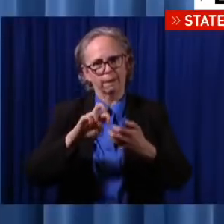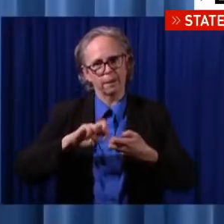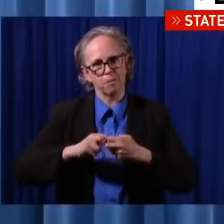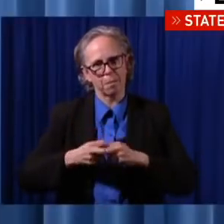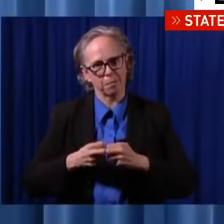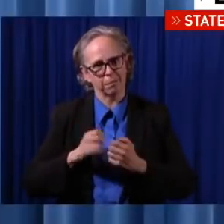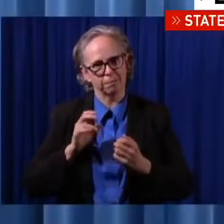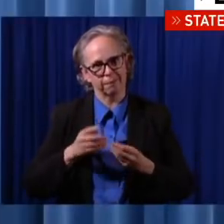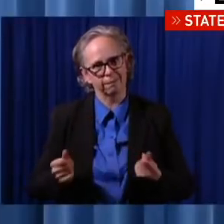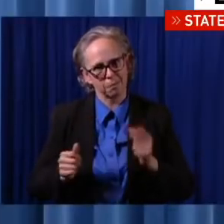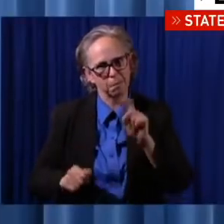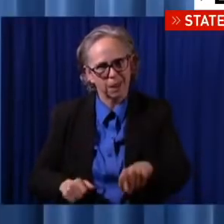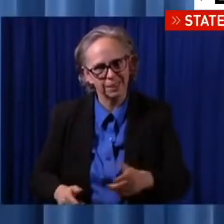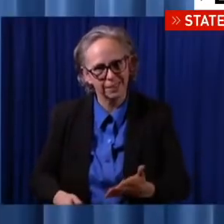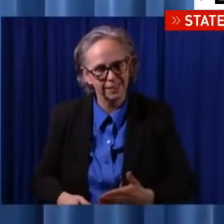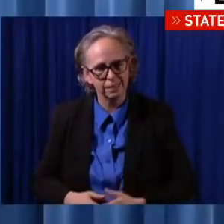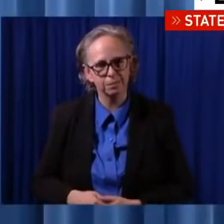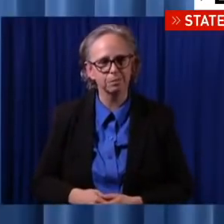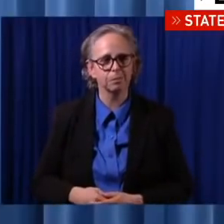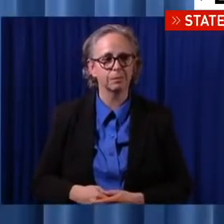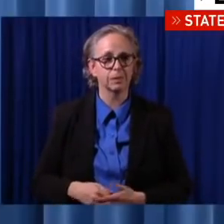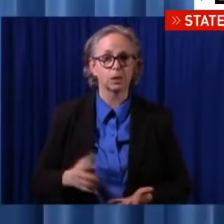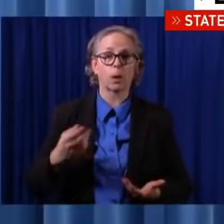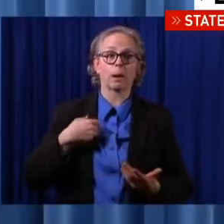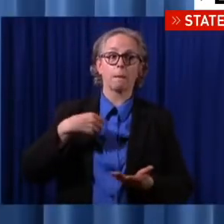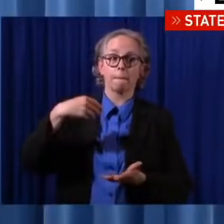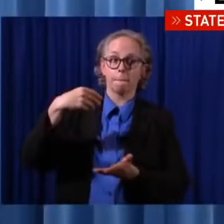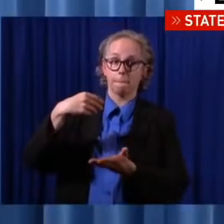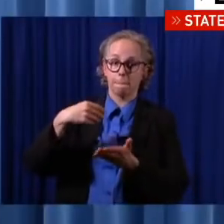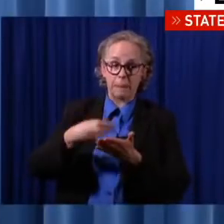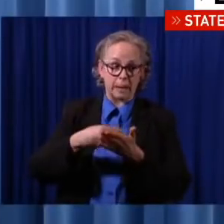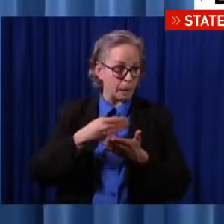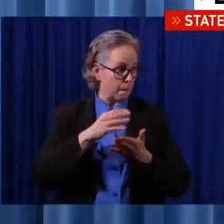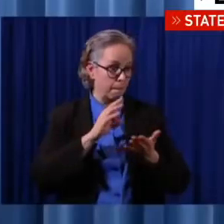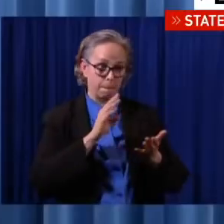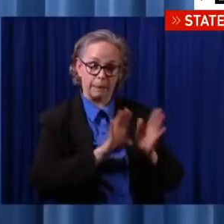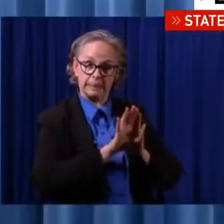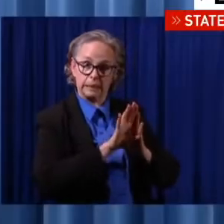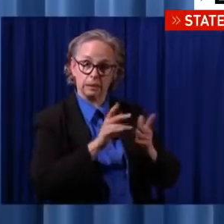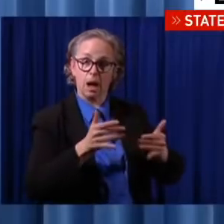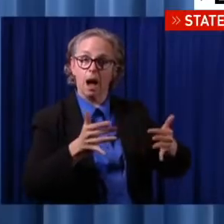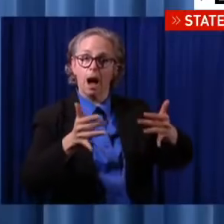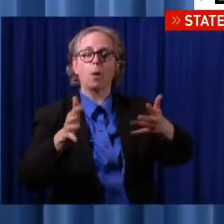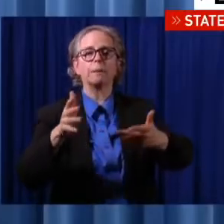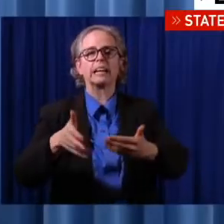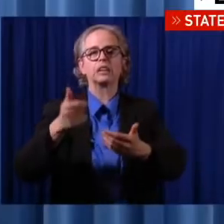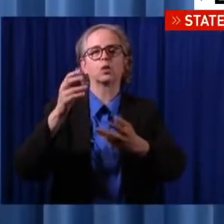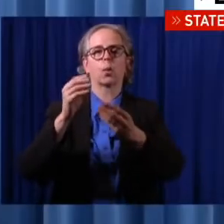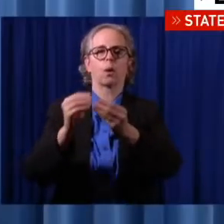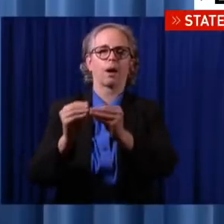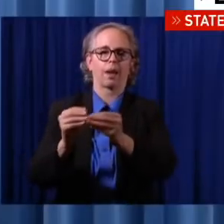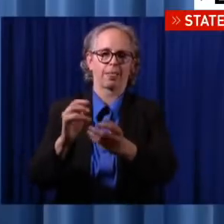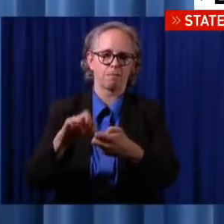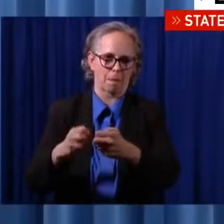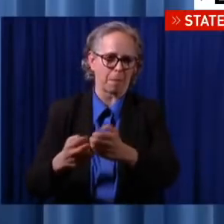Probably easier to fix as the economy is moving back up than when the economy is flat.